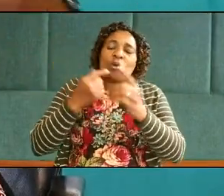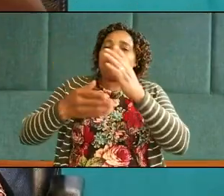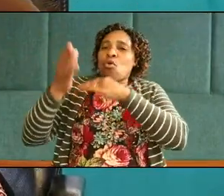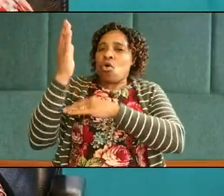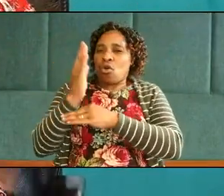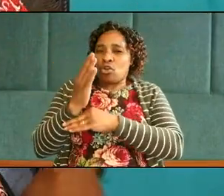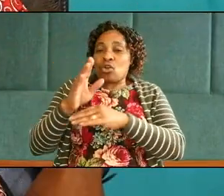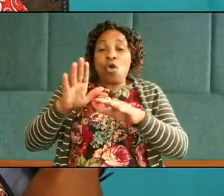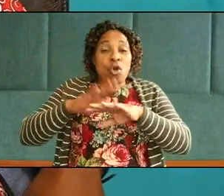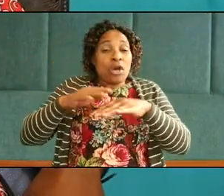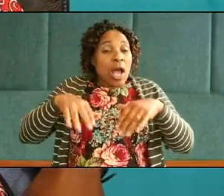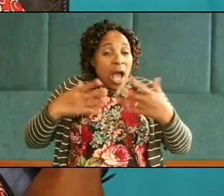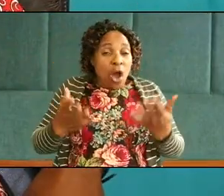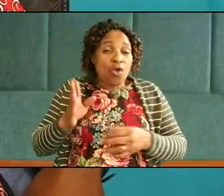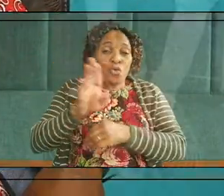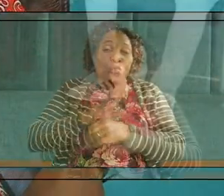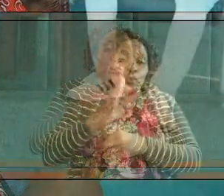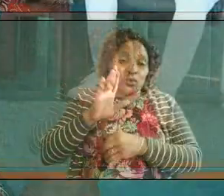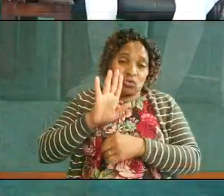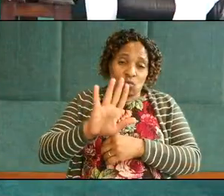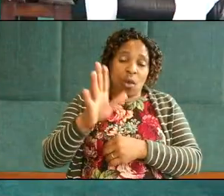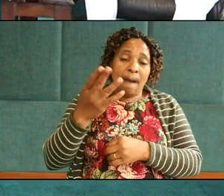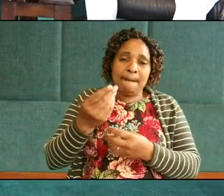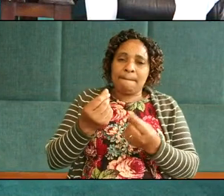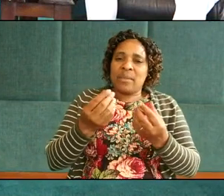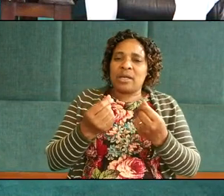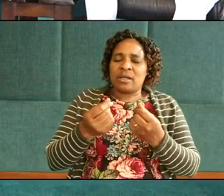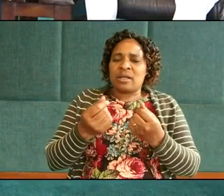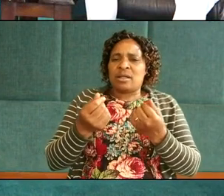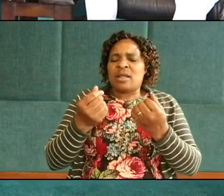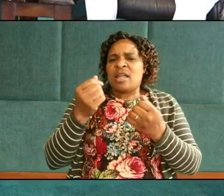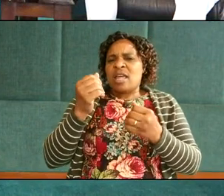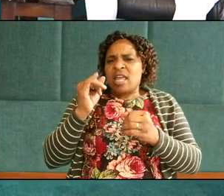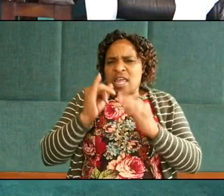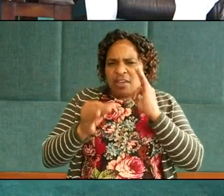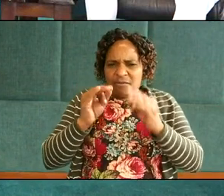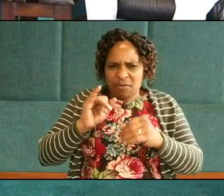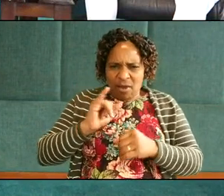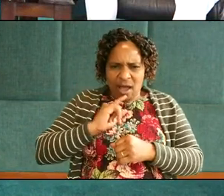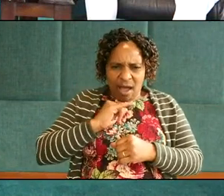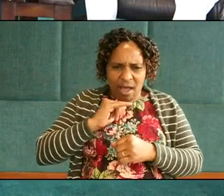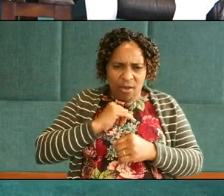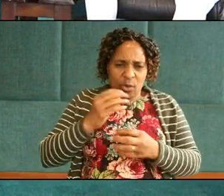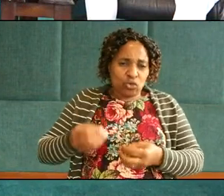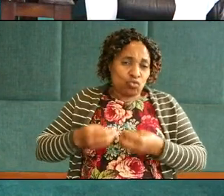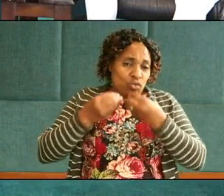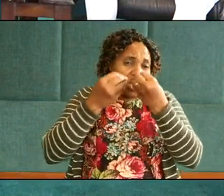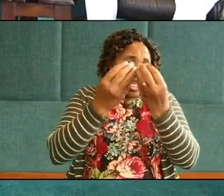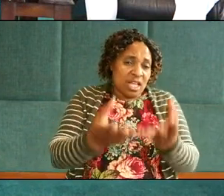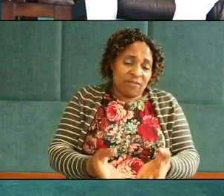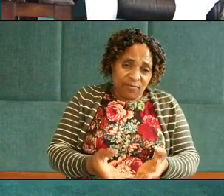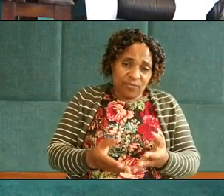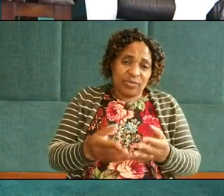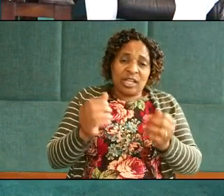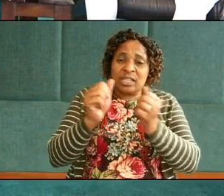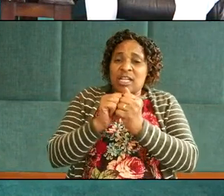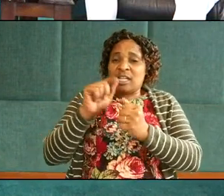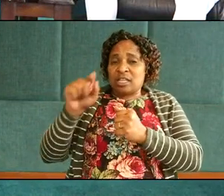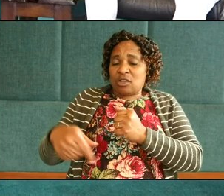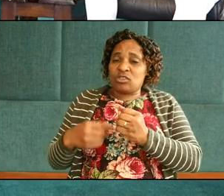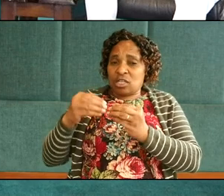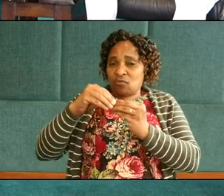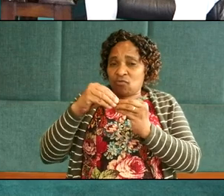God on how you use your money? Okay, my question is, Sid, if I were to give you a 10,000